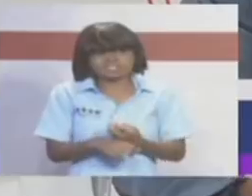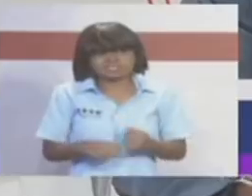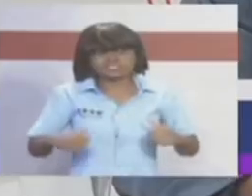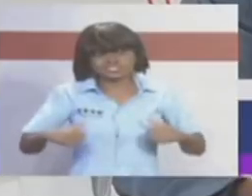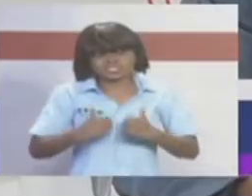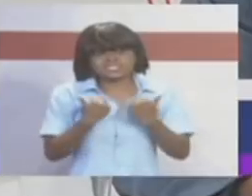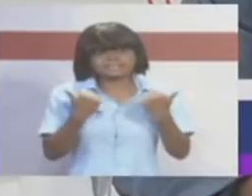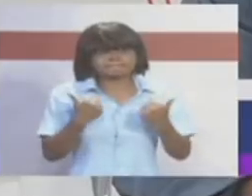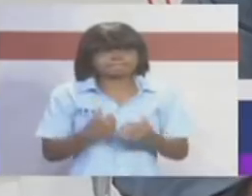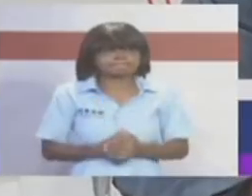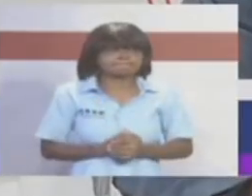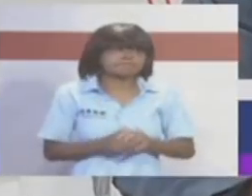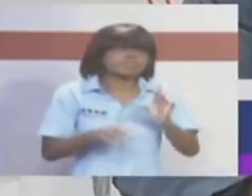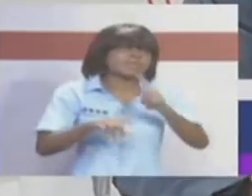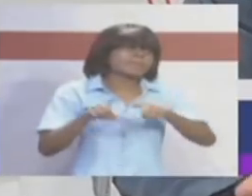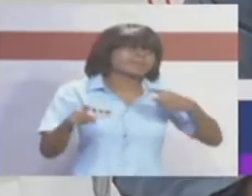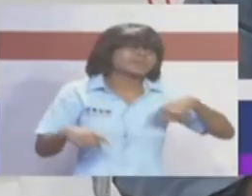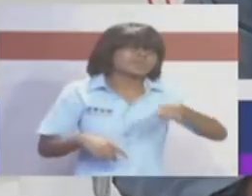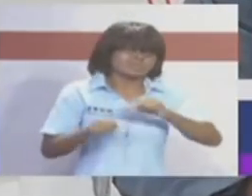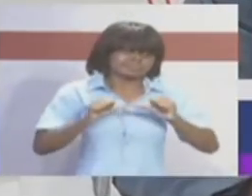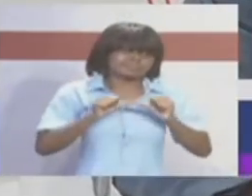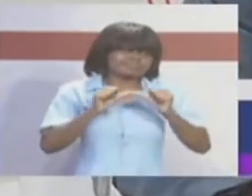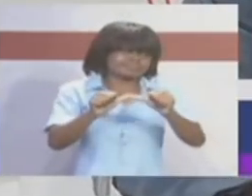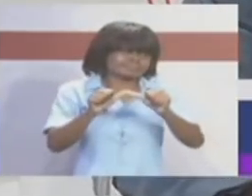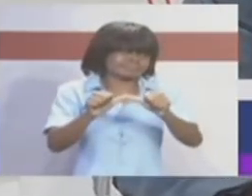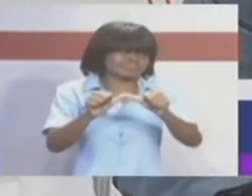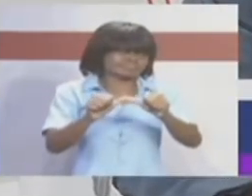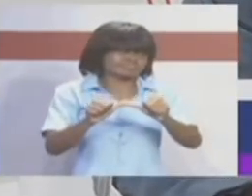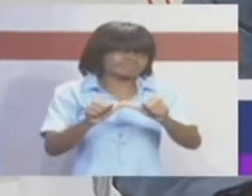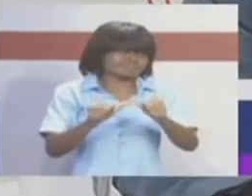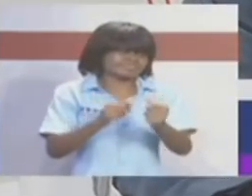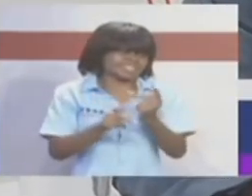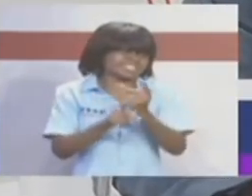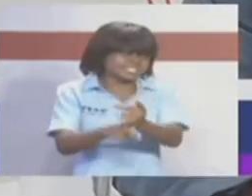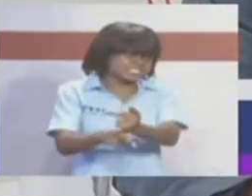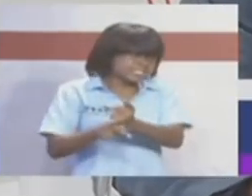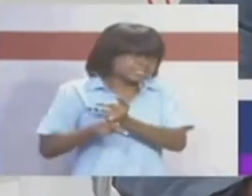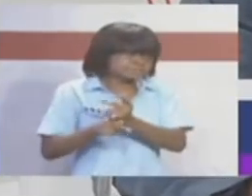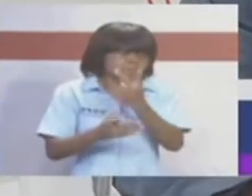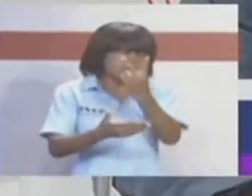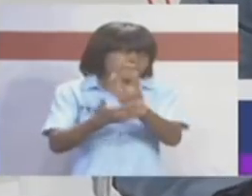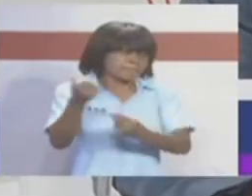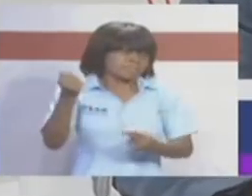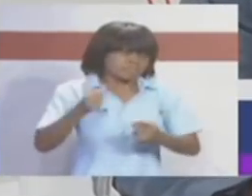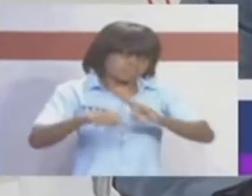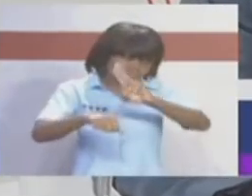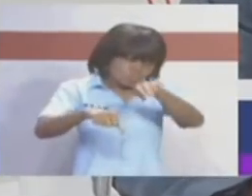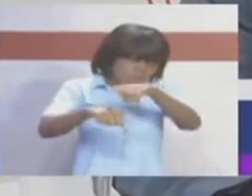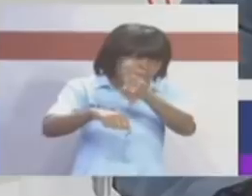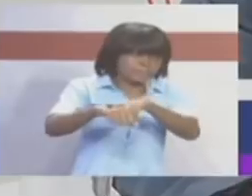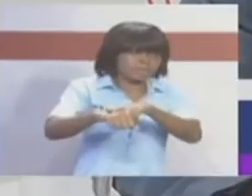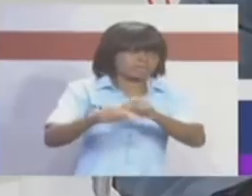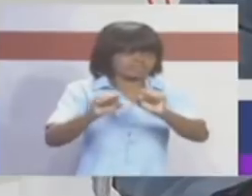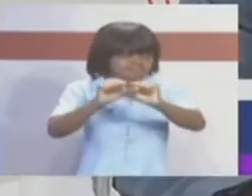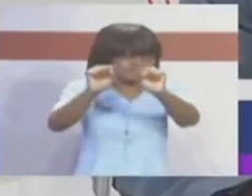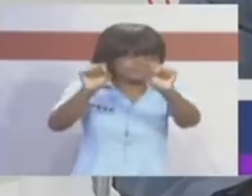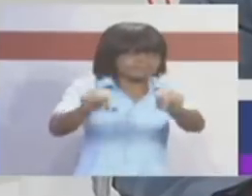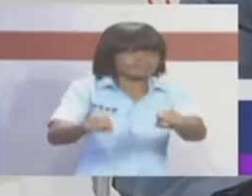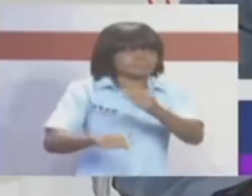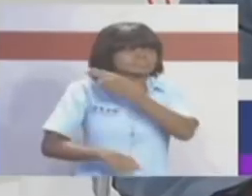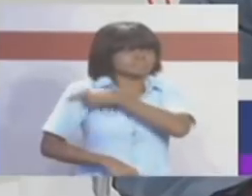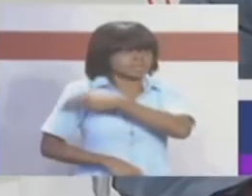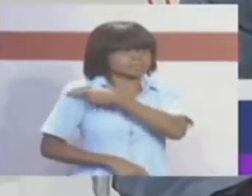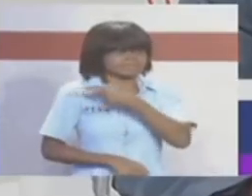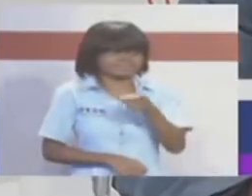continue to attempt to maintain both systems separately without one compromising the other. So far, we've been